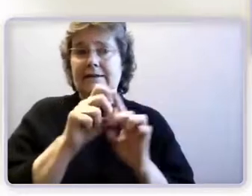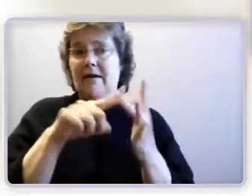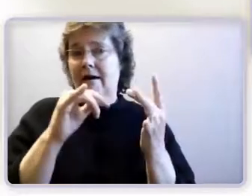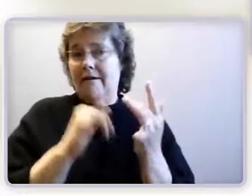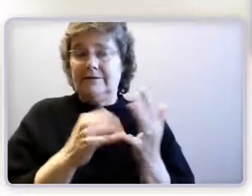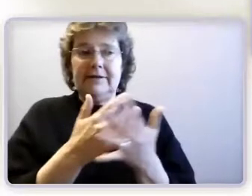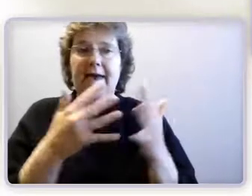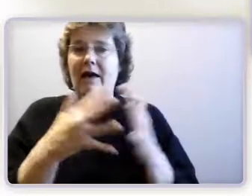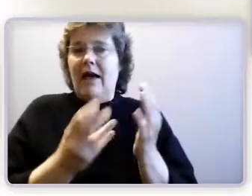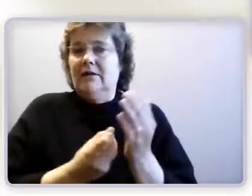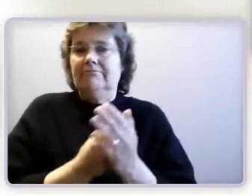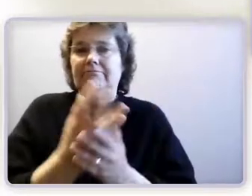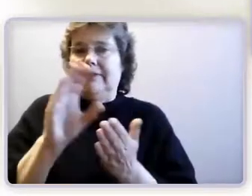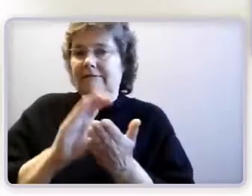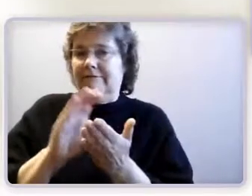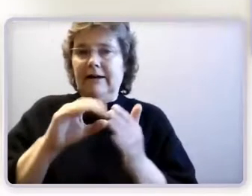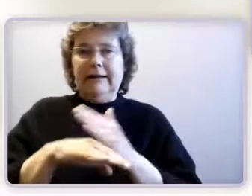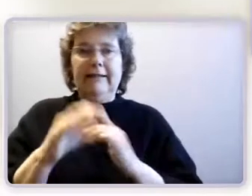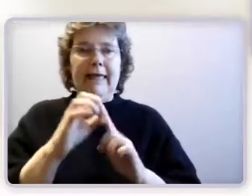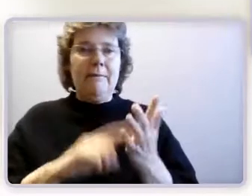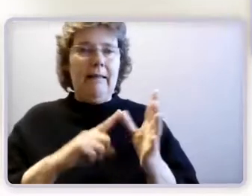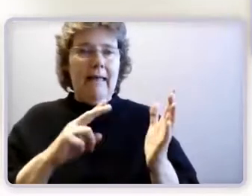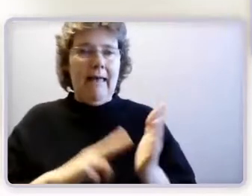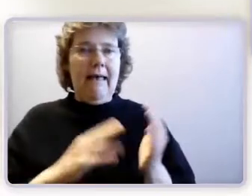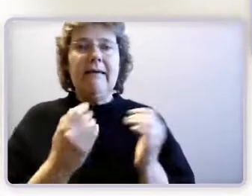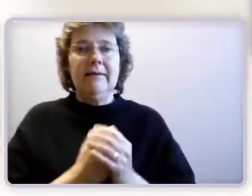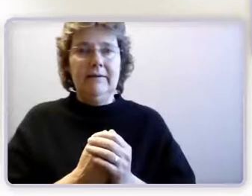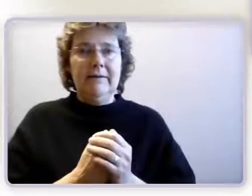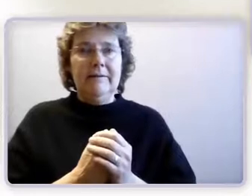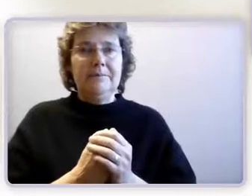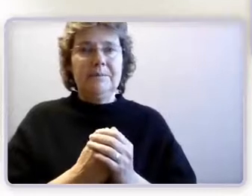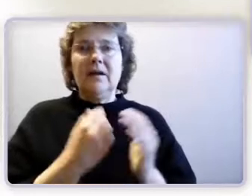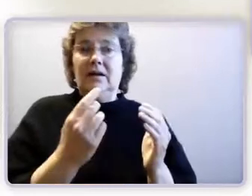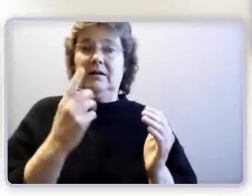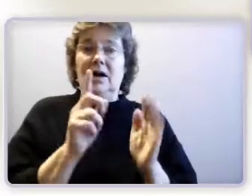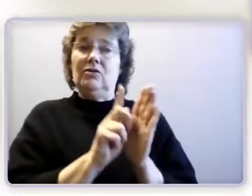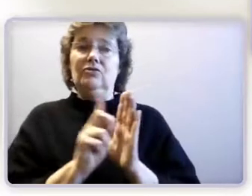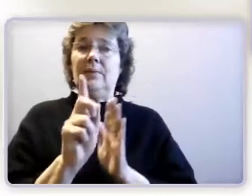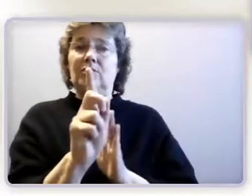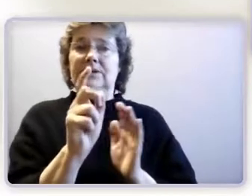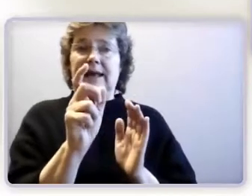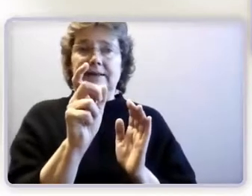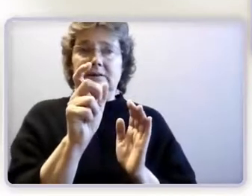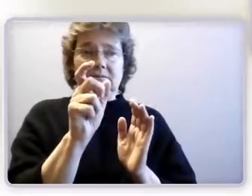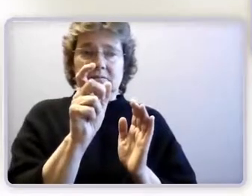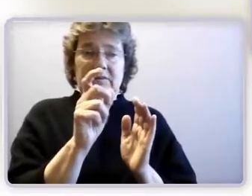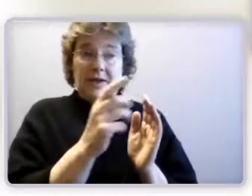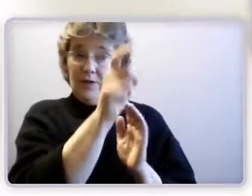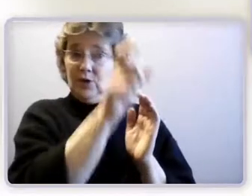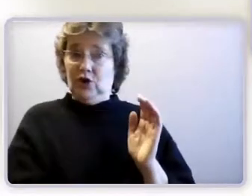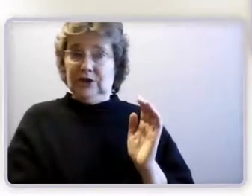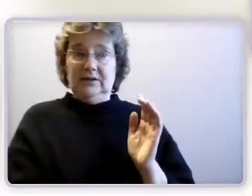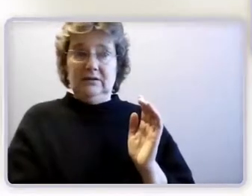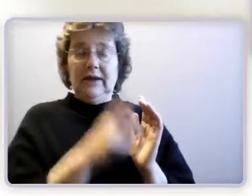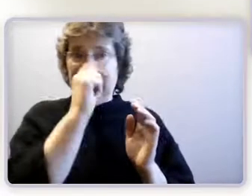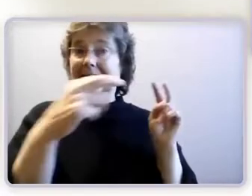who gets to see a represented person, or who the represented person can actually see as well,